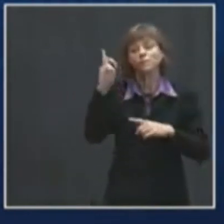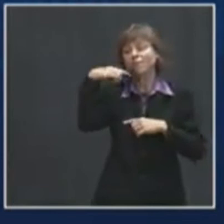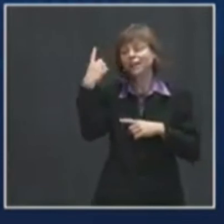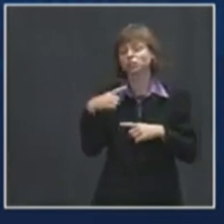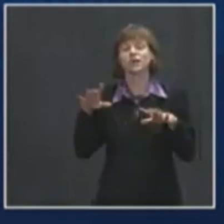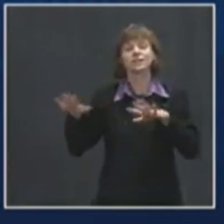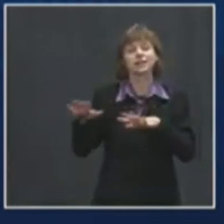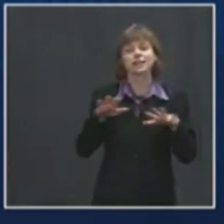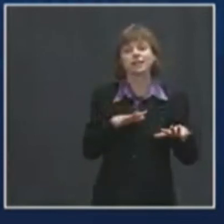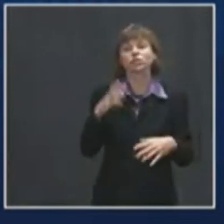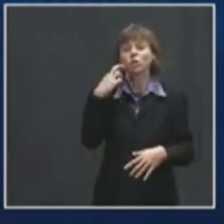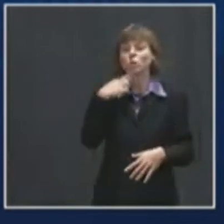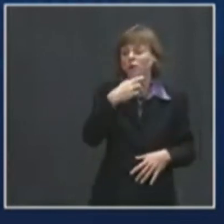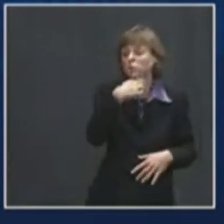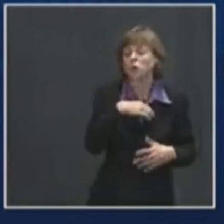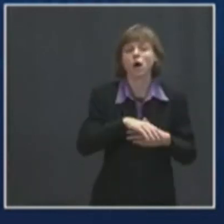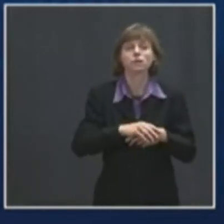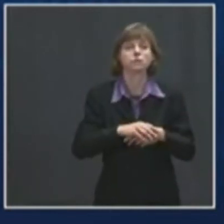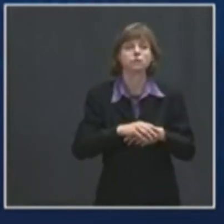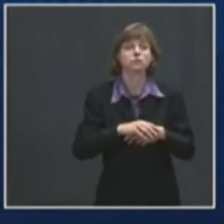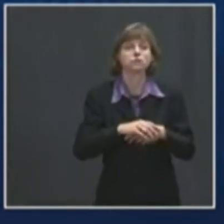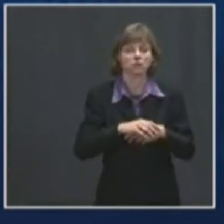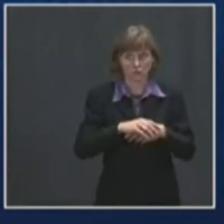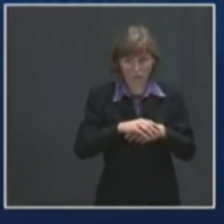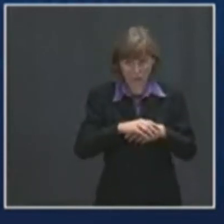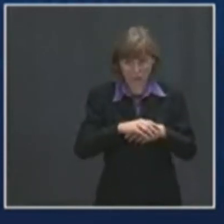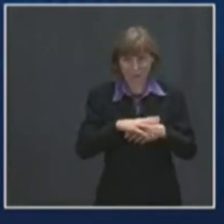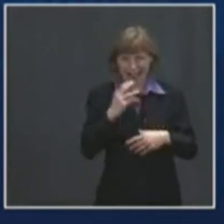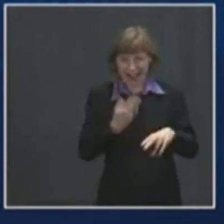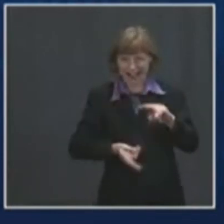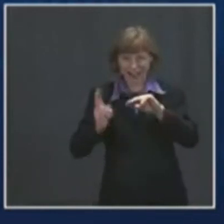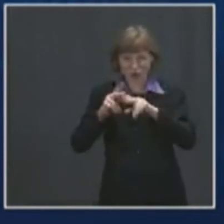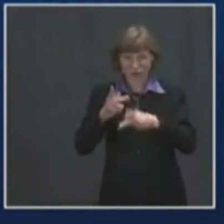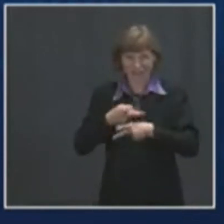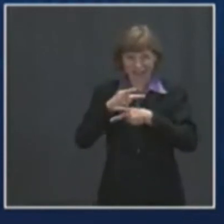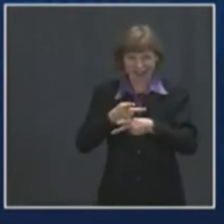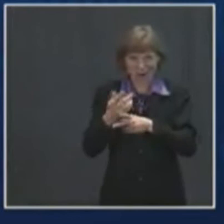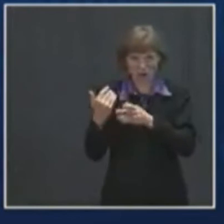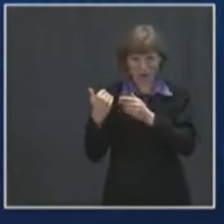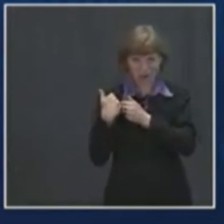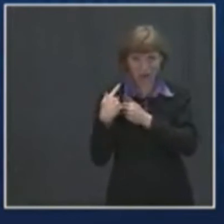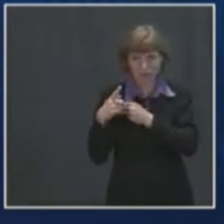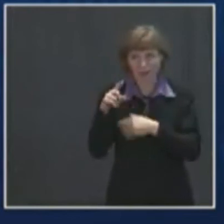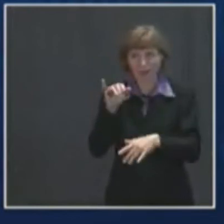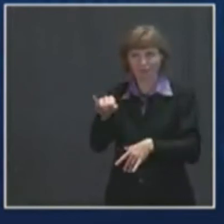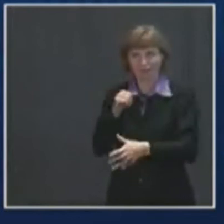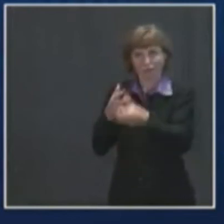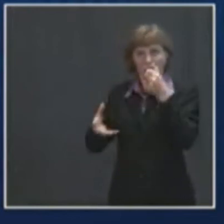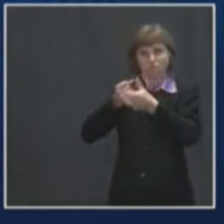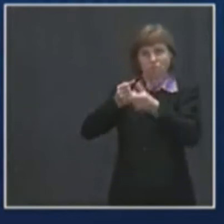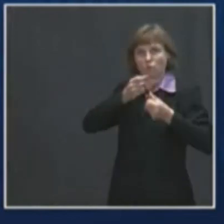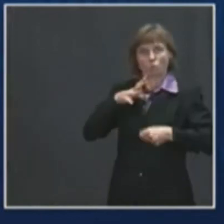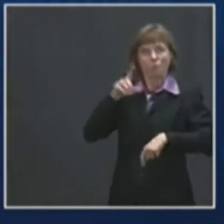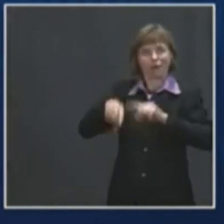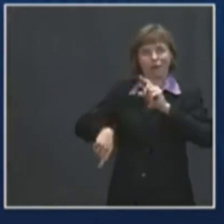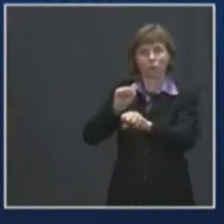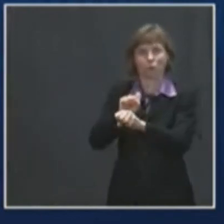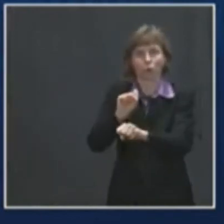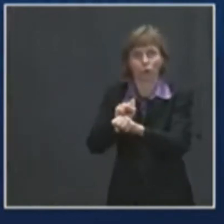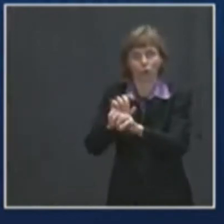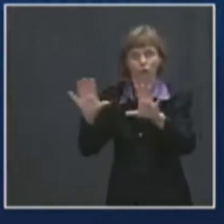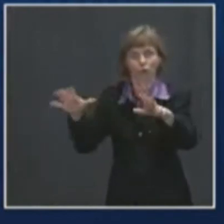hospitality, restaurants, and increased care responsibilities that have been pulling women out of the labor force. Certain industries have been